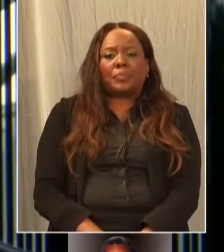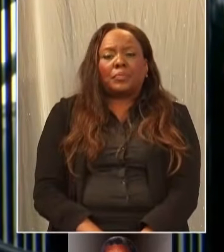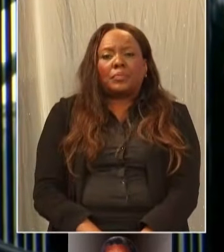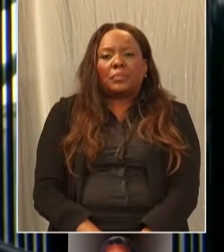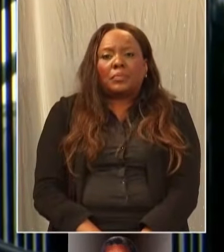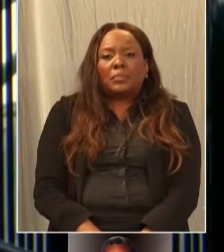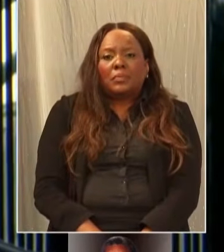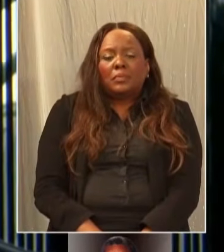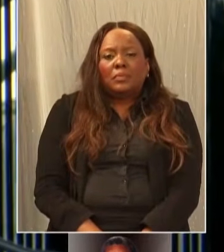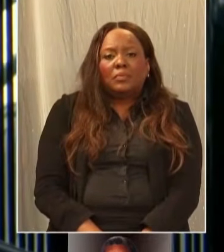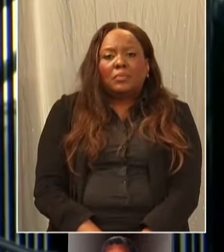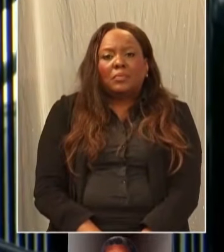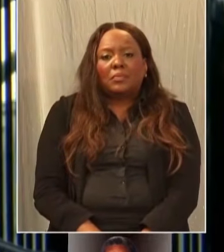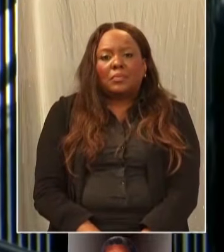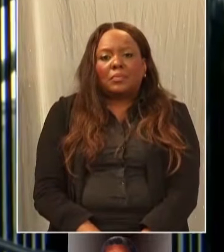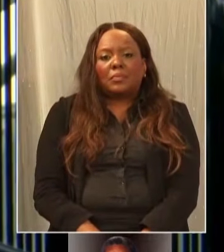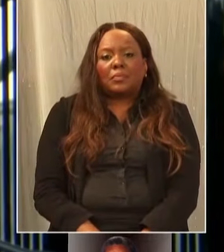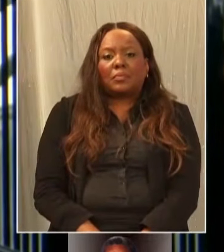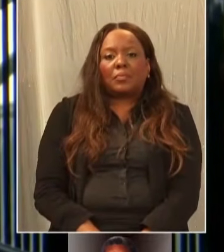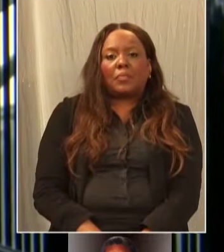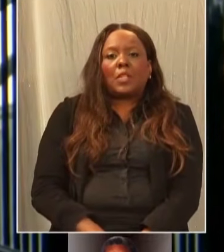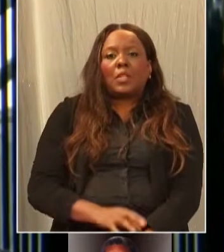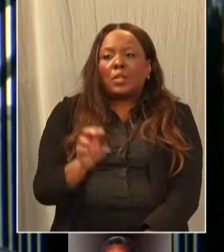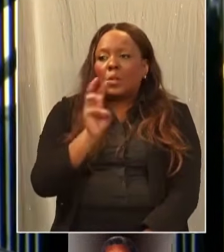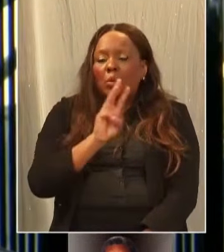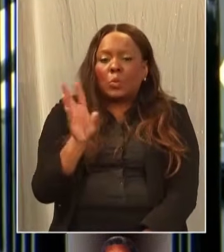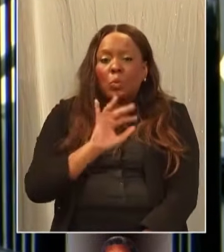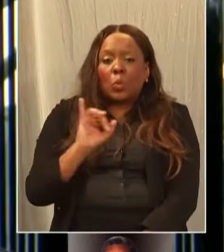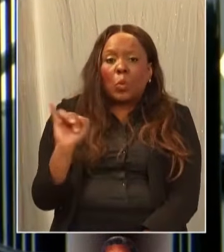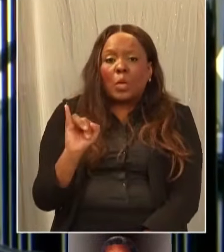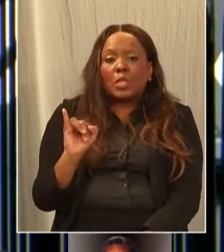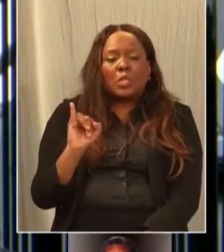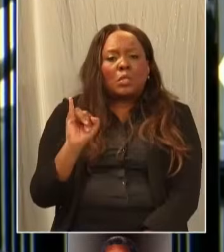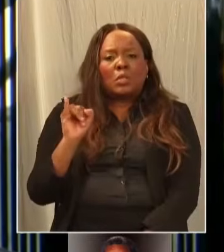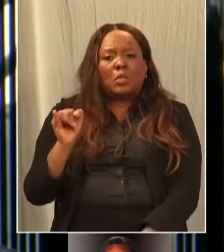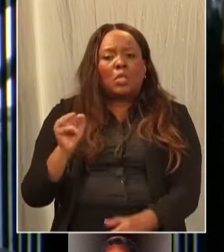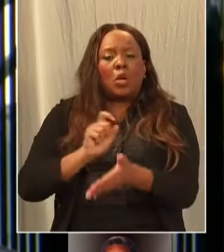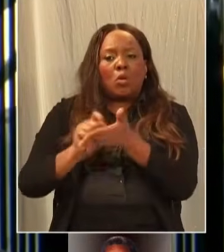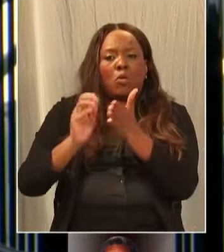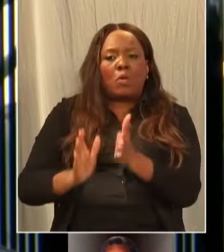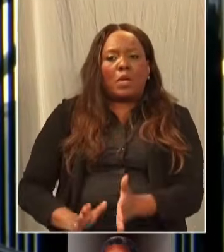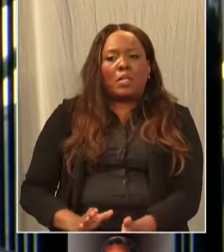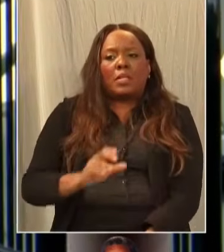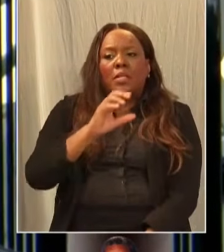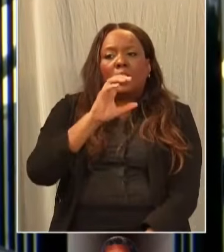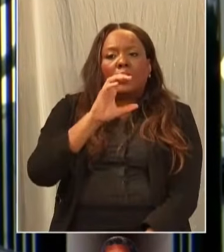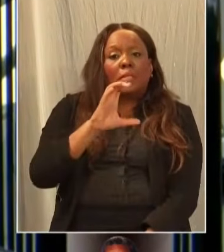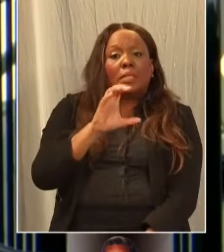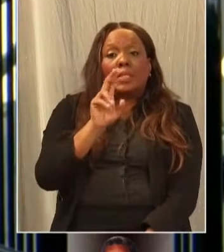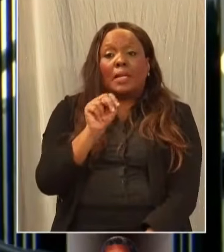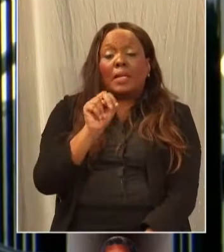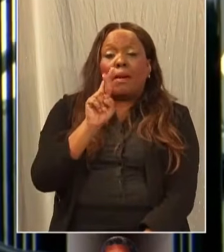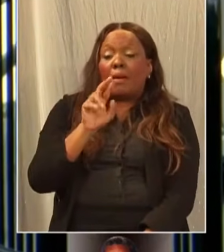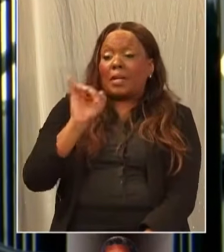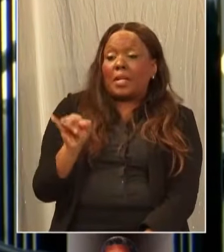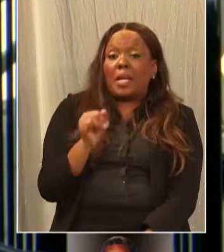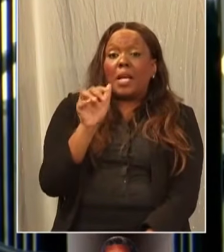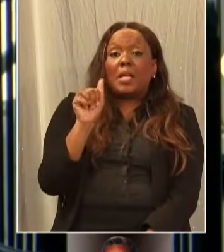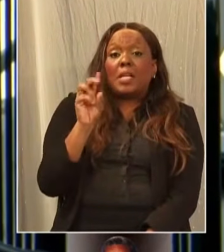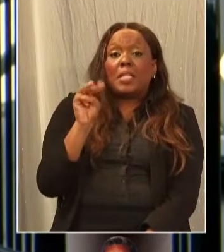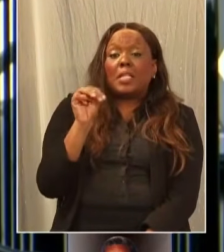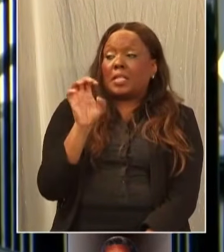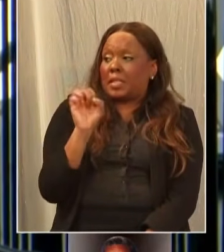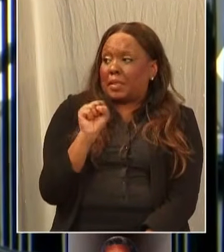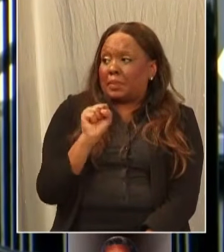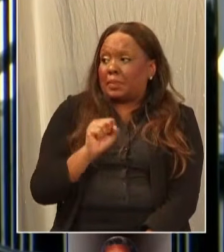than quote the doyen of West Indian cricket writers, C.L.R. James. So far, there